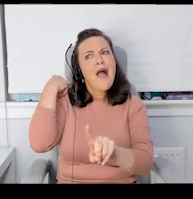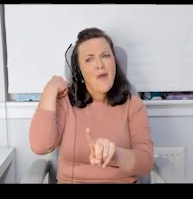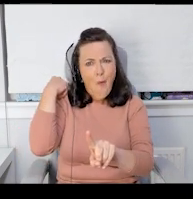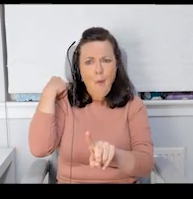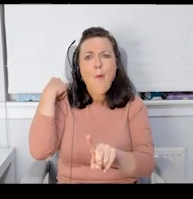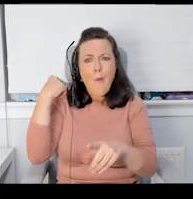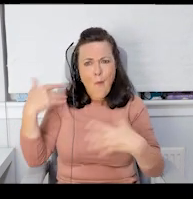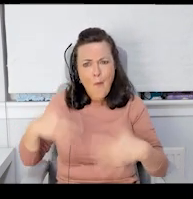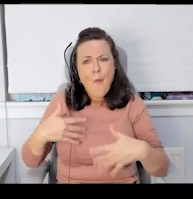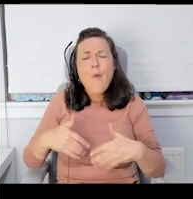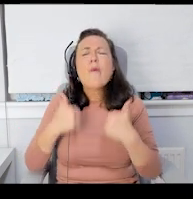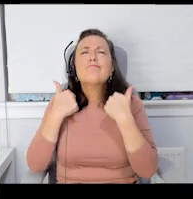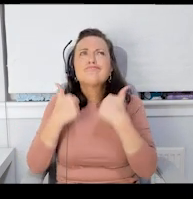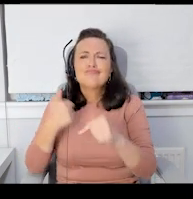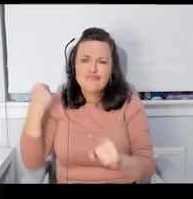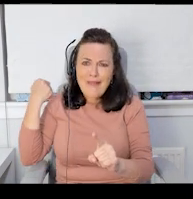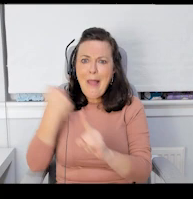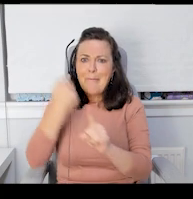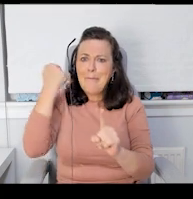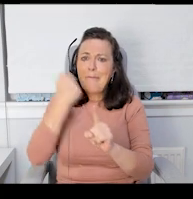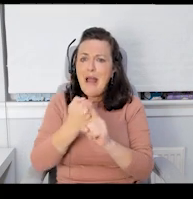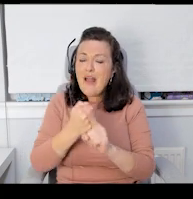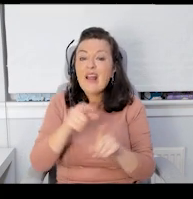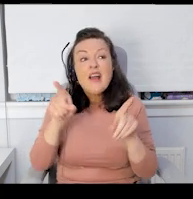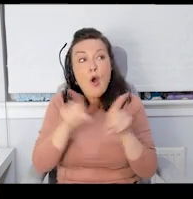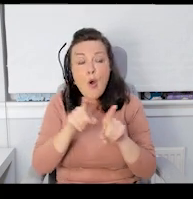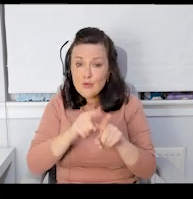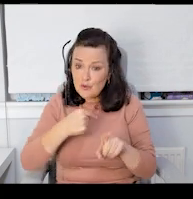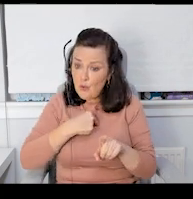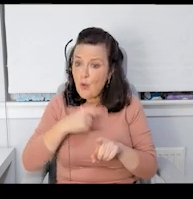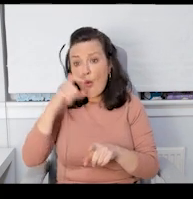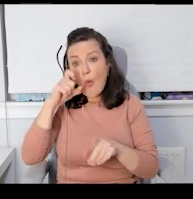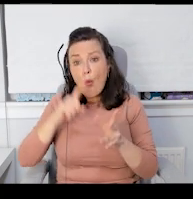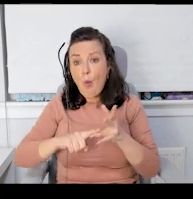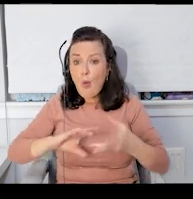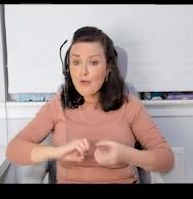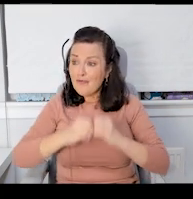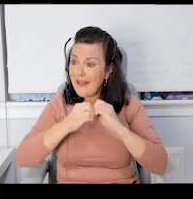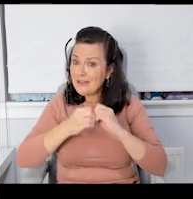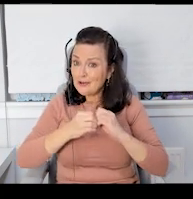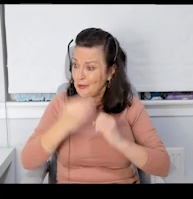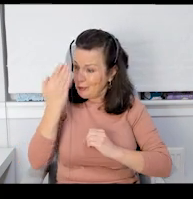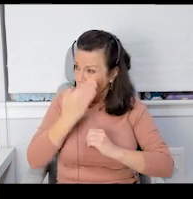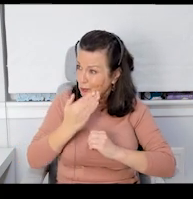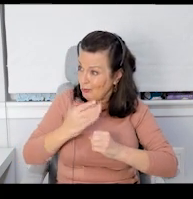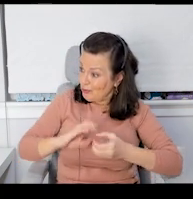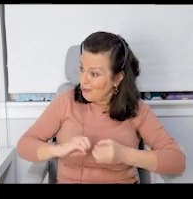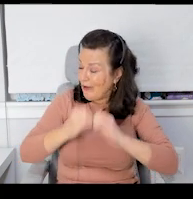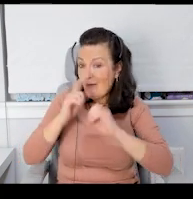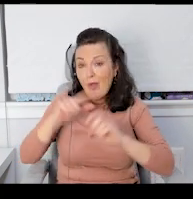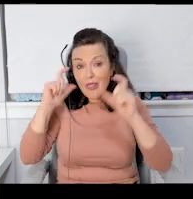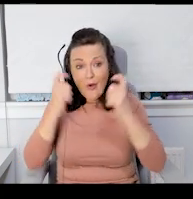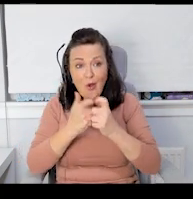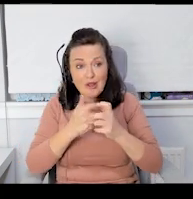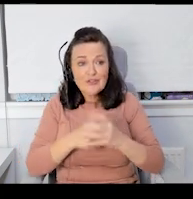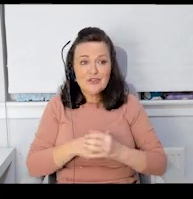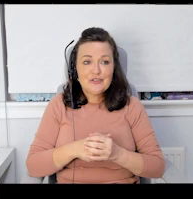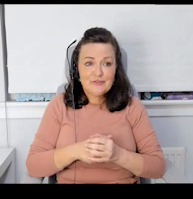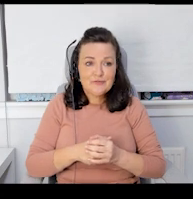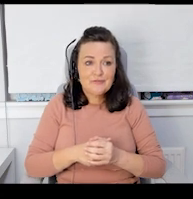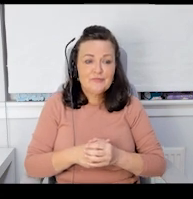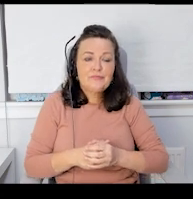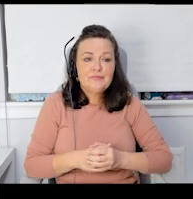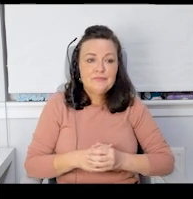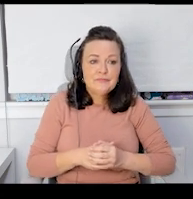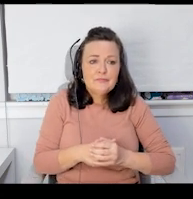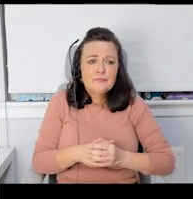it the momentum to continue with that journey, with it being in a co-creation with schools. Fantastic, Eileen. So again, I mean, we've all gone talk